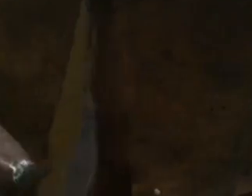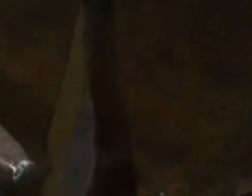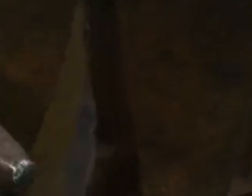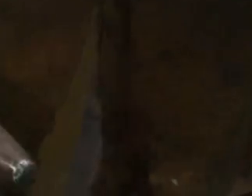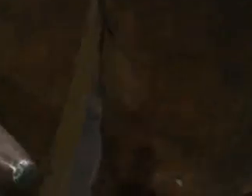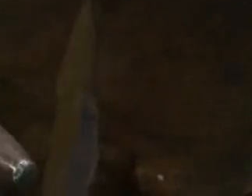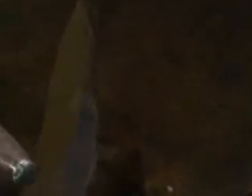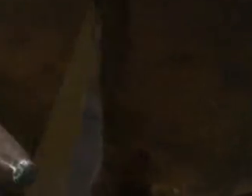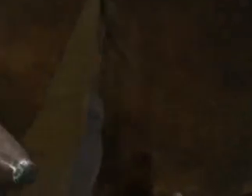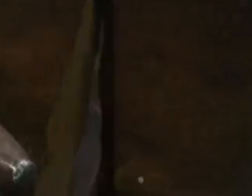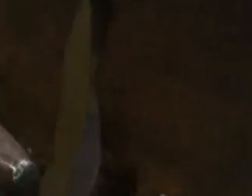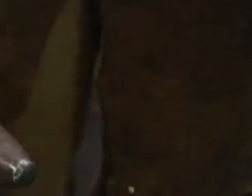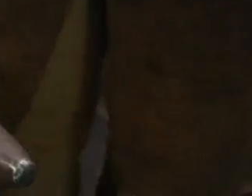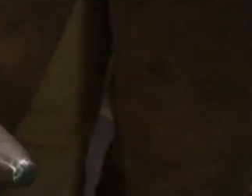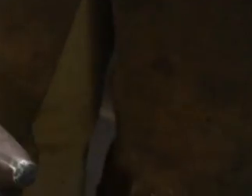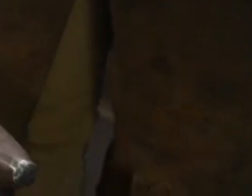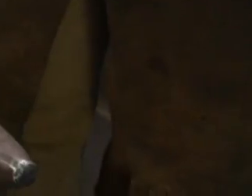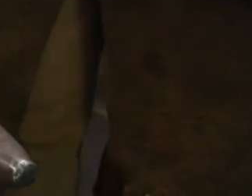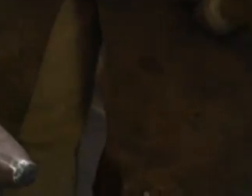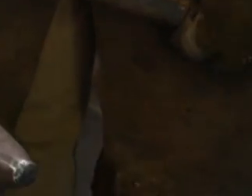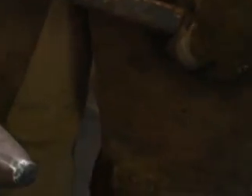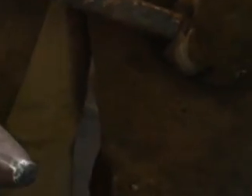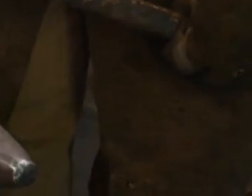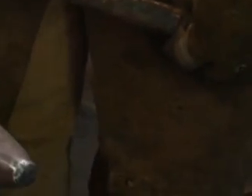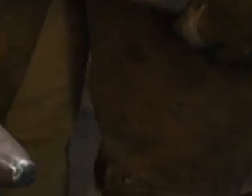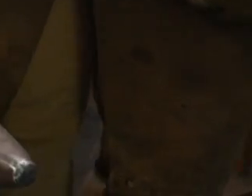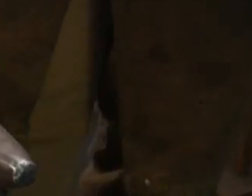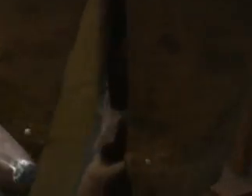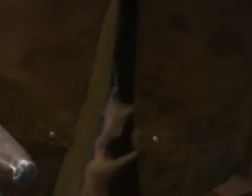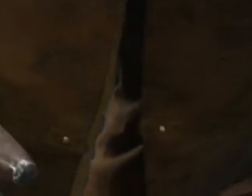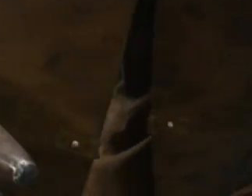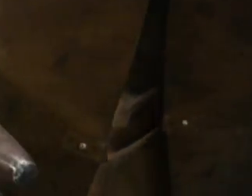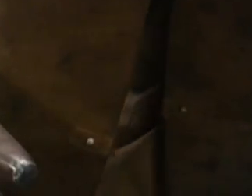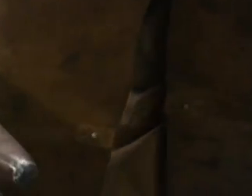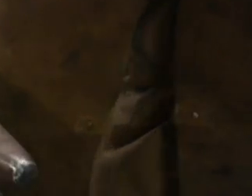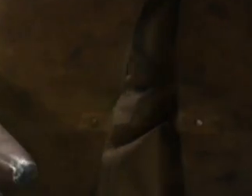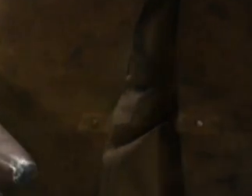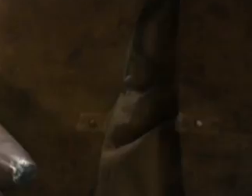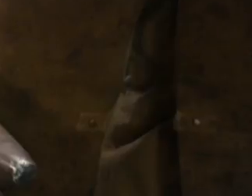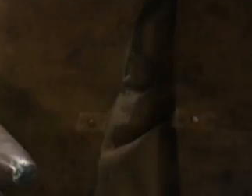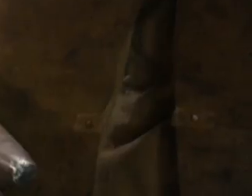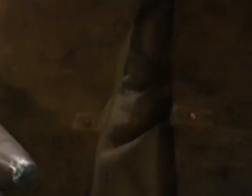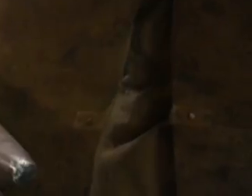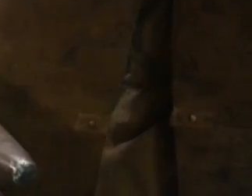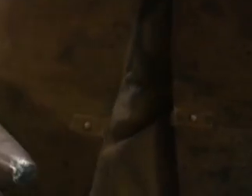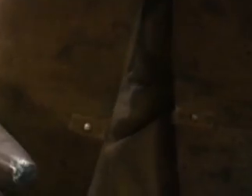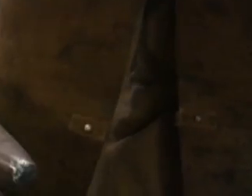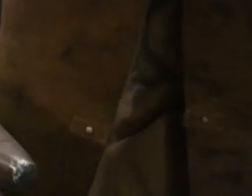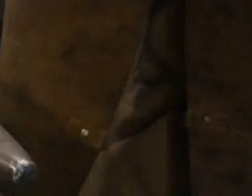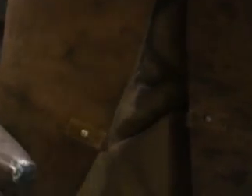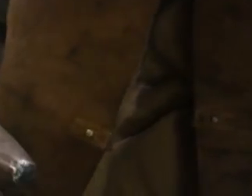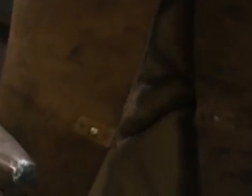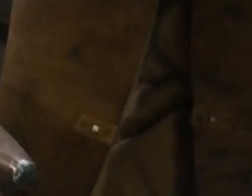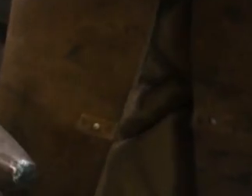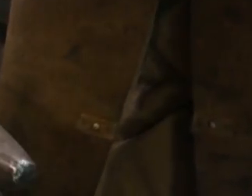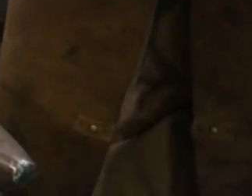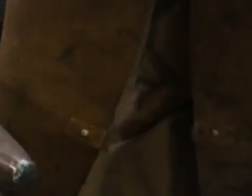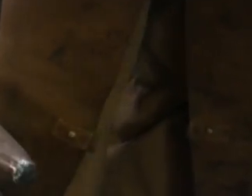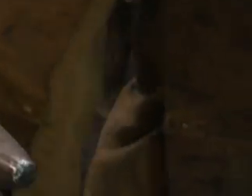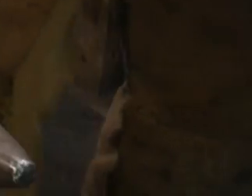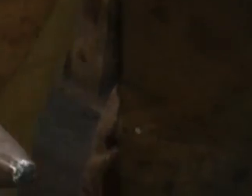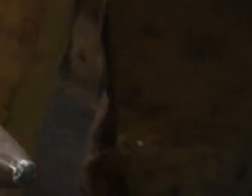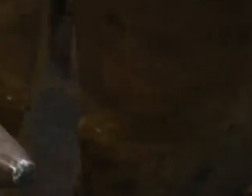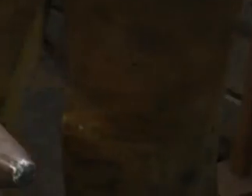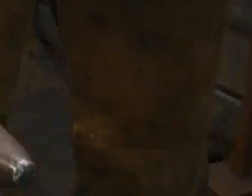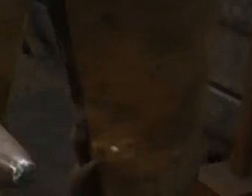You know, when I brush this off, you'll see hardly any problem with it at all. Mm-hmm. So, I mean, it was white, bulging